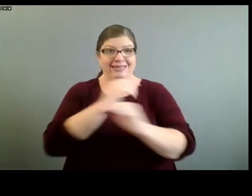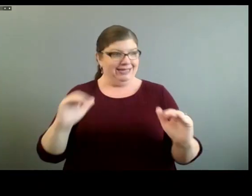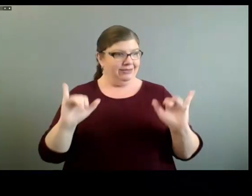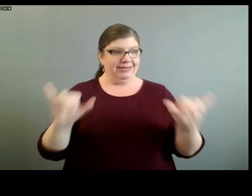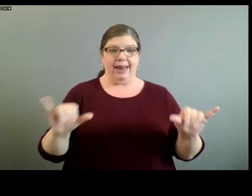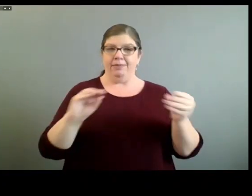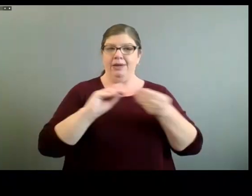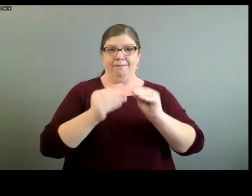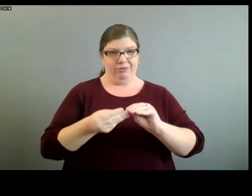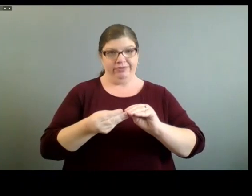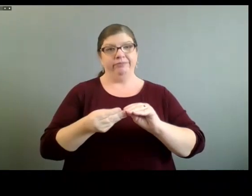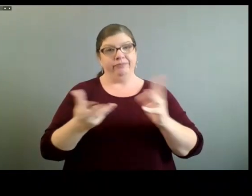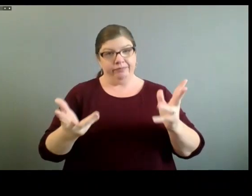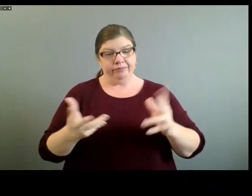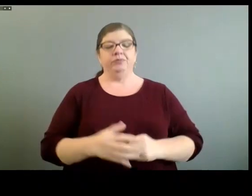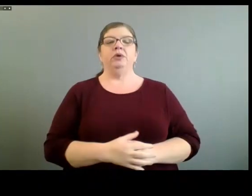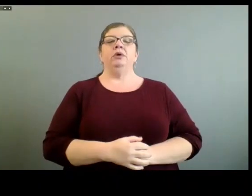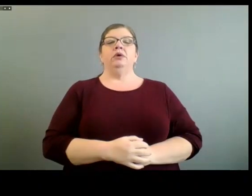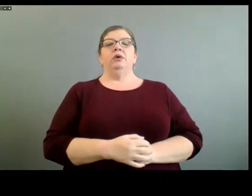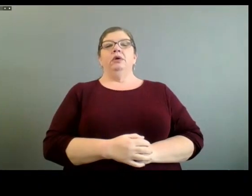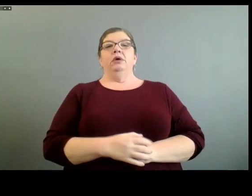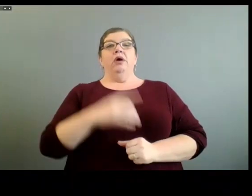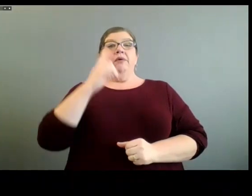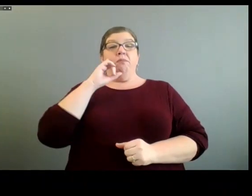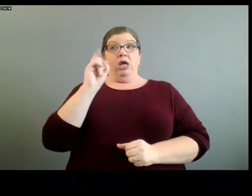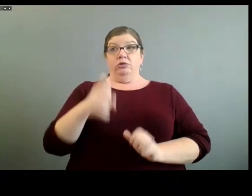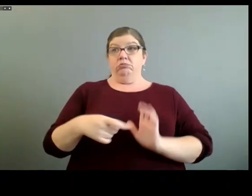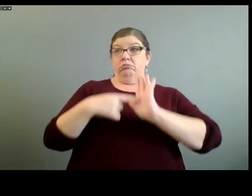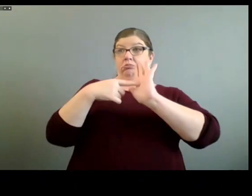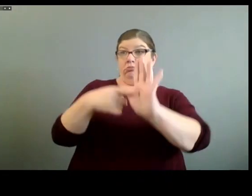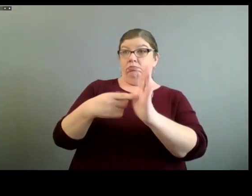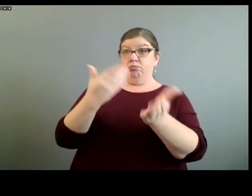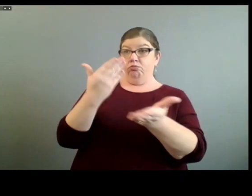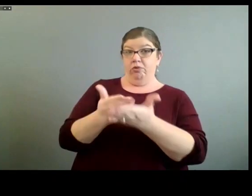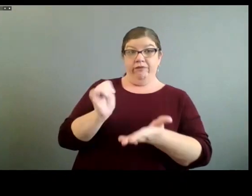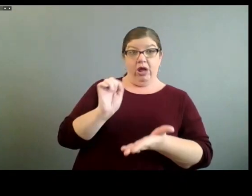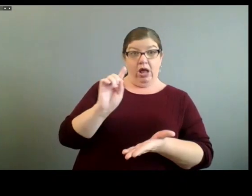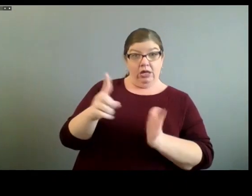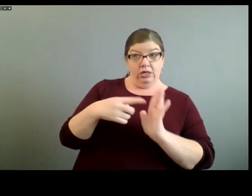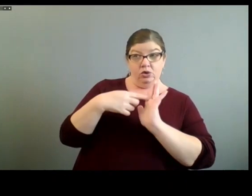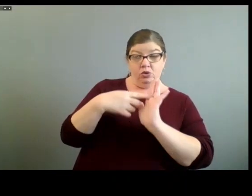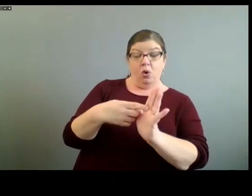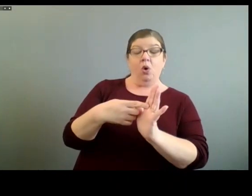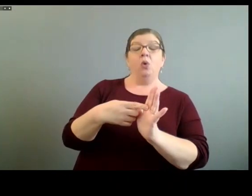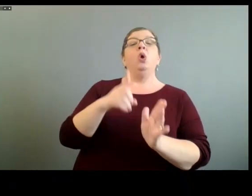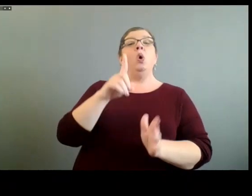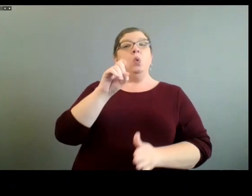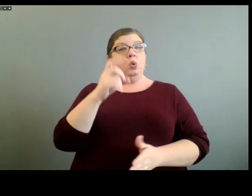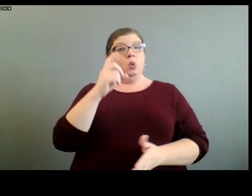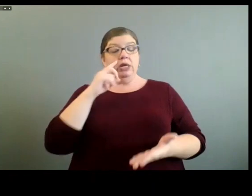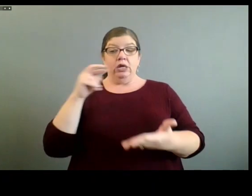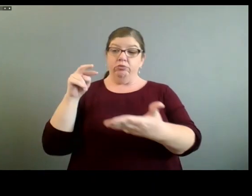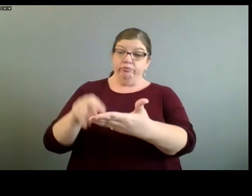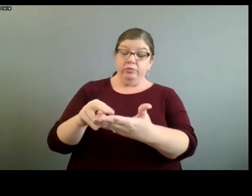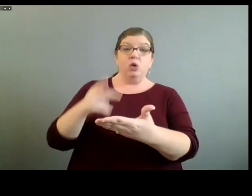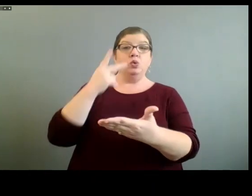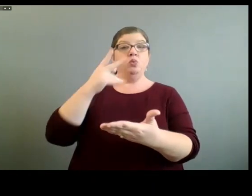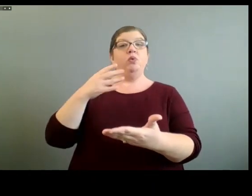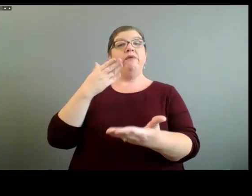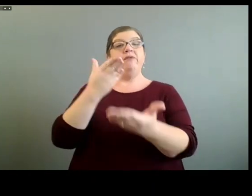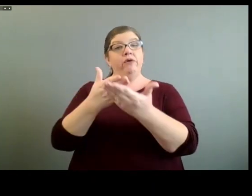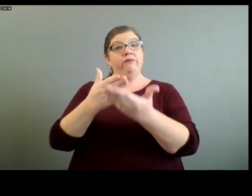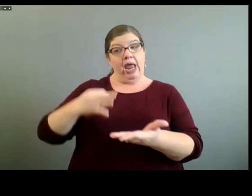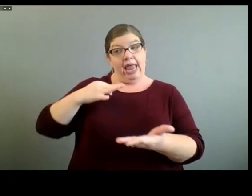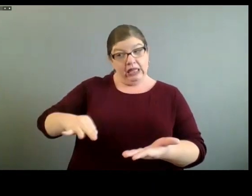And regarding needing identification at vaccination site, we do need to verify eligibility and